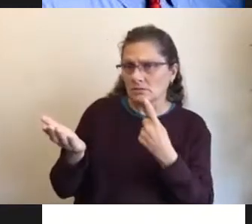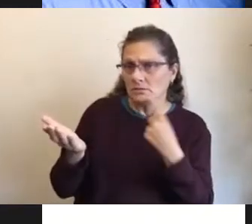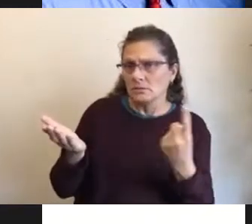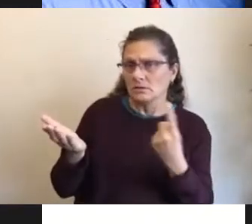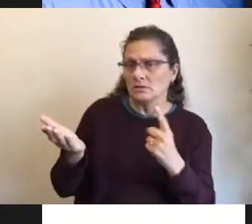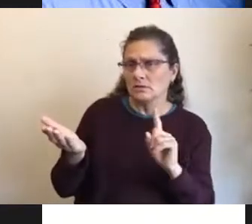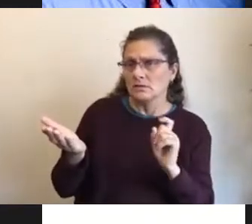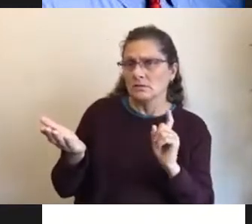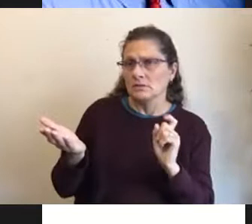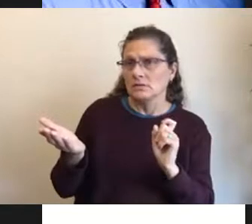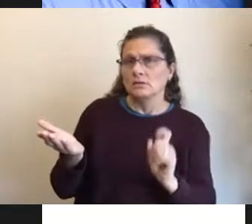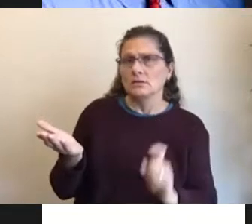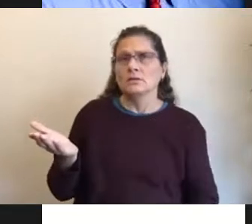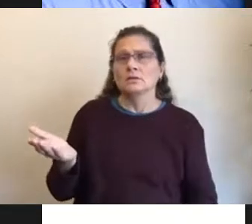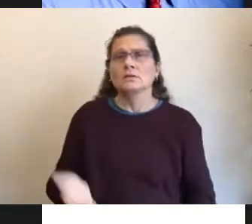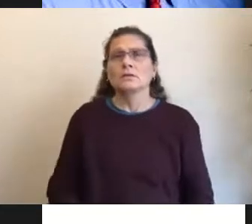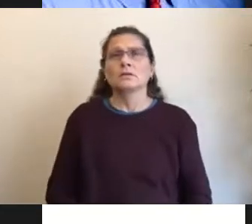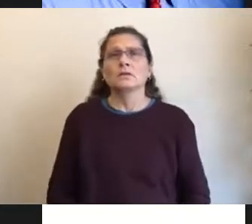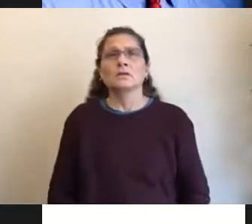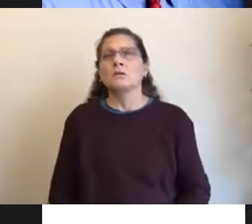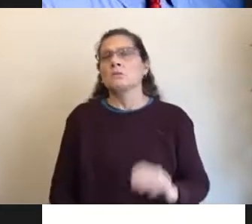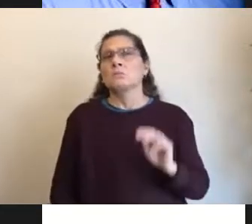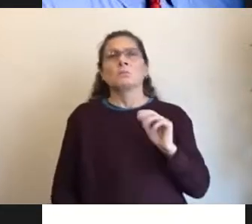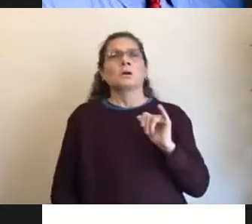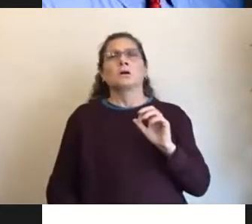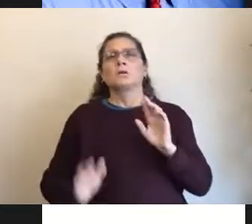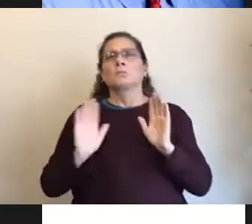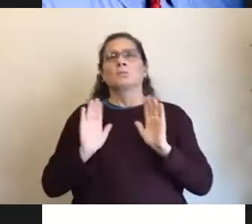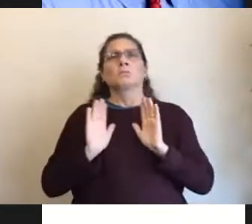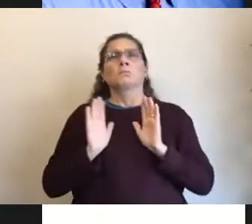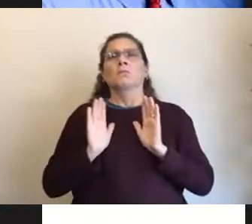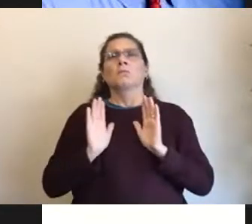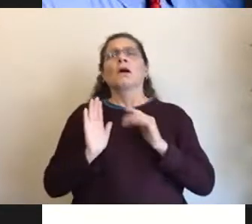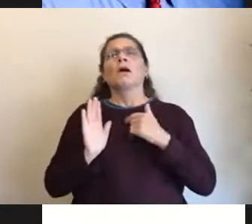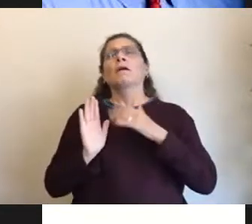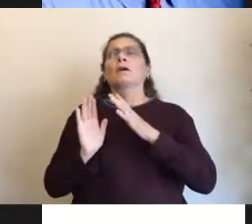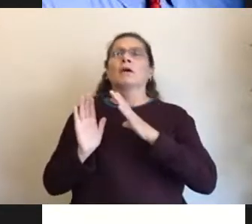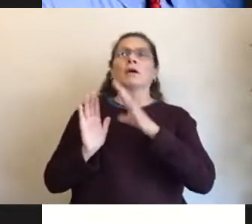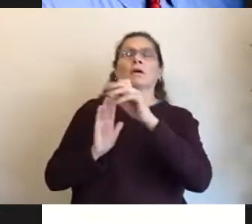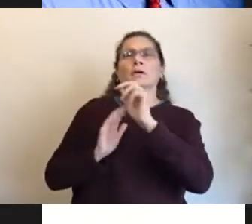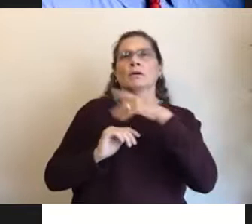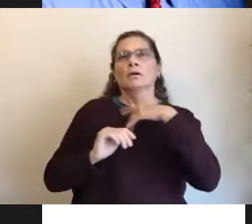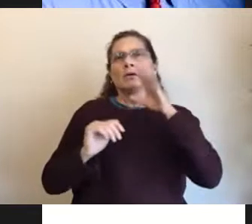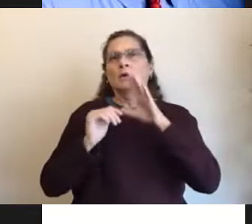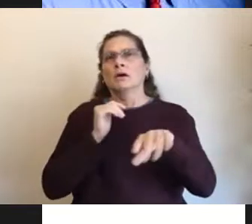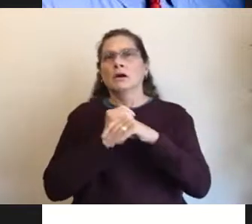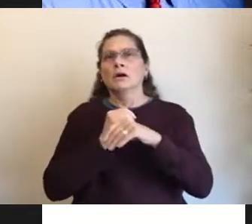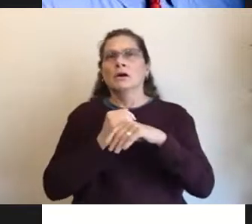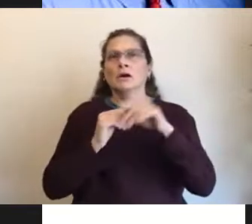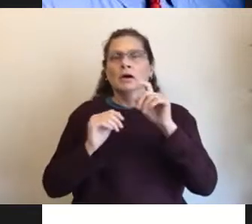I think you covered it. I think you got it. Let me just say, we are going to continue to look at our level of fines